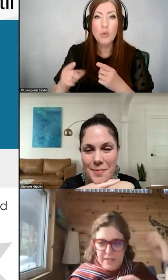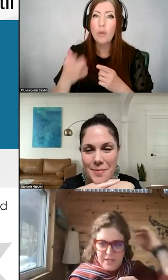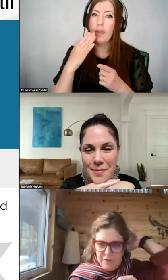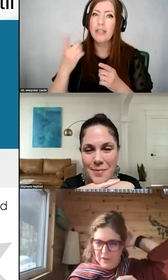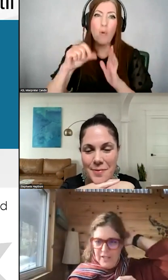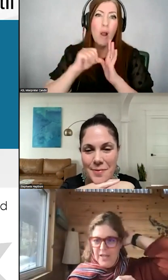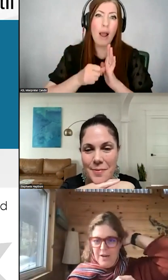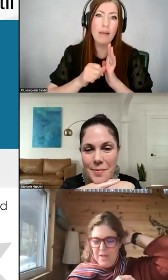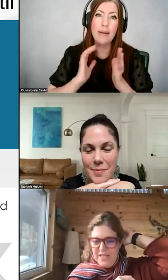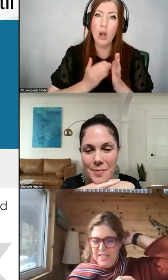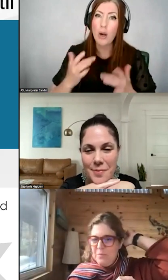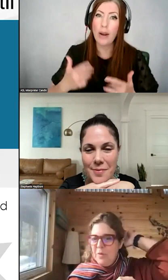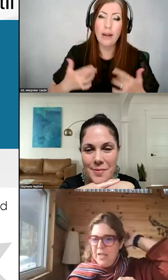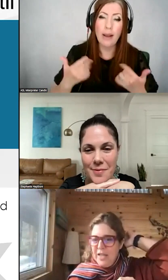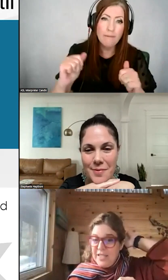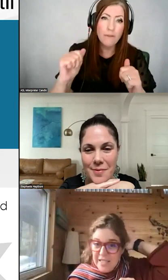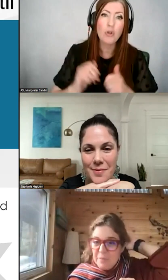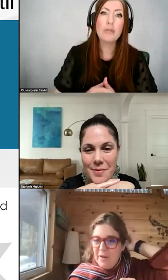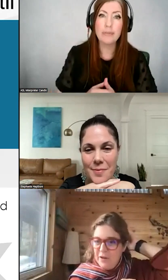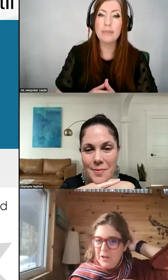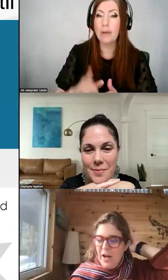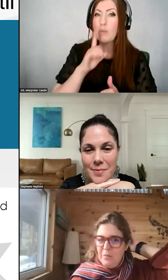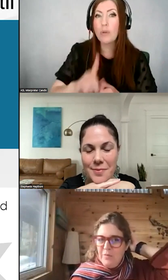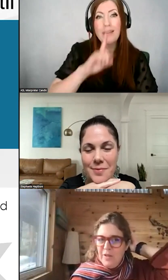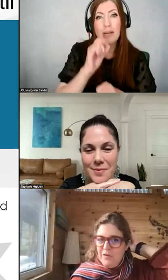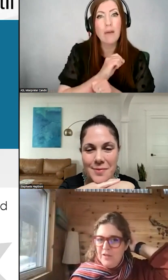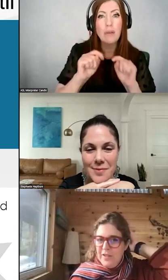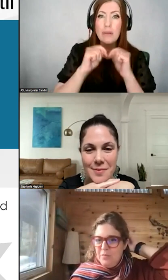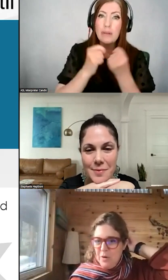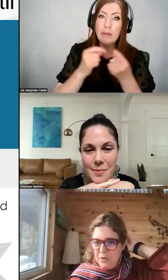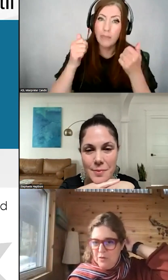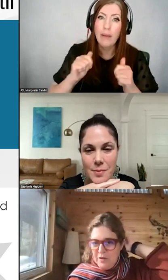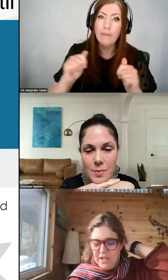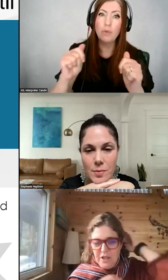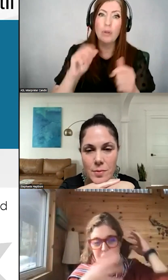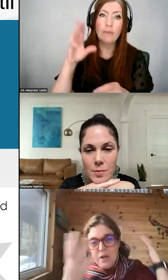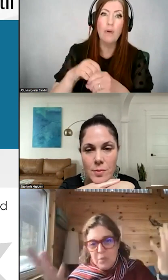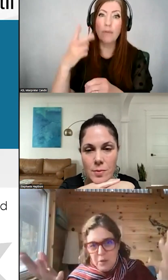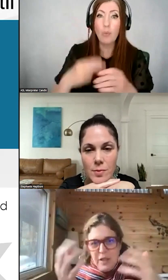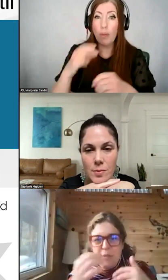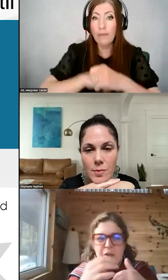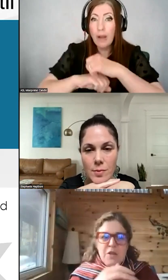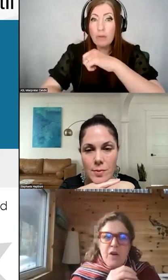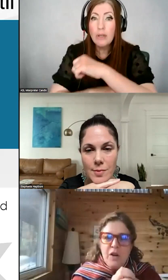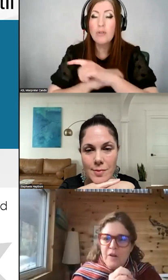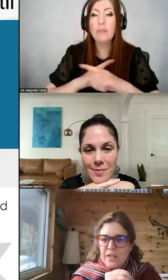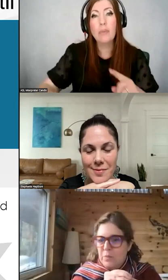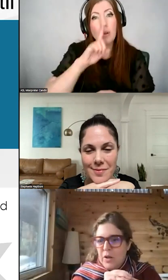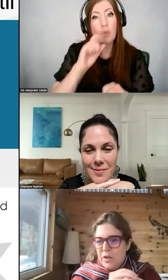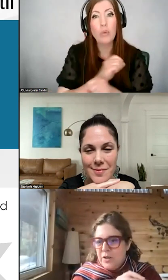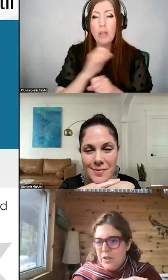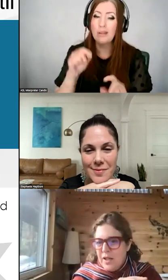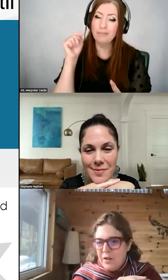It is definitely a team effort involving both the foundation, but really most of all our